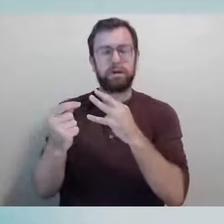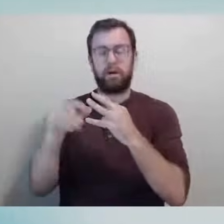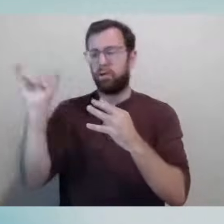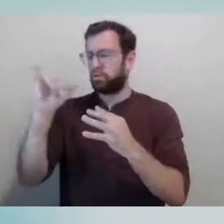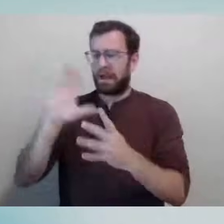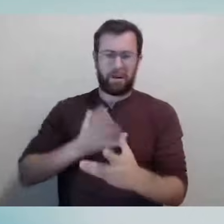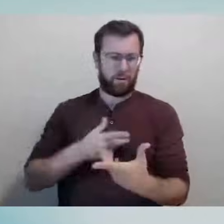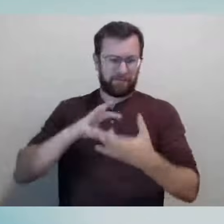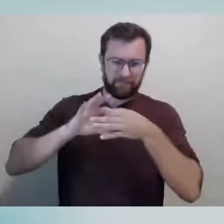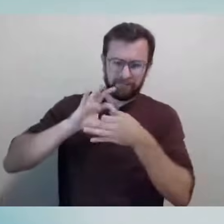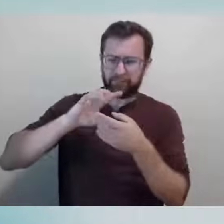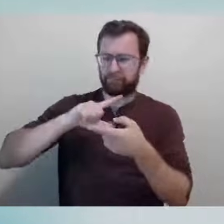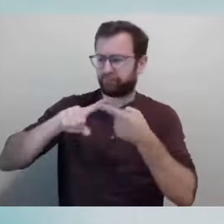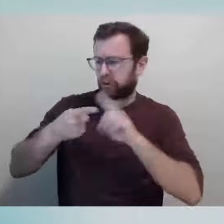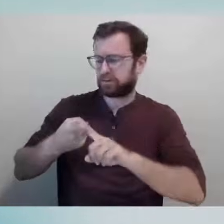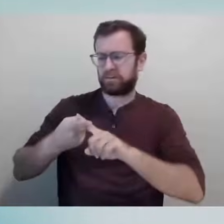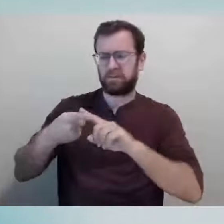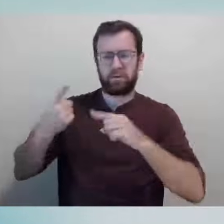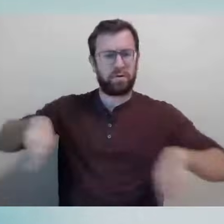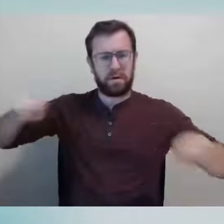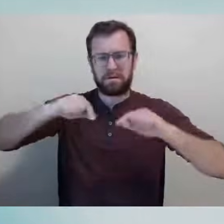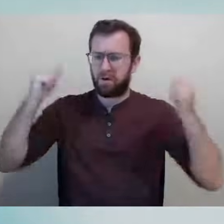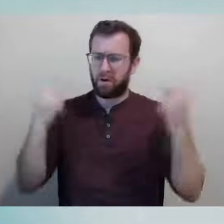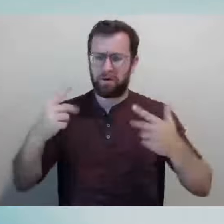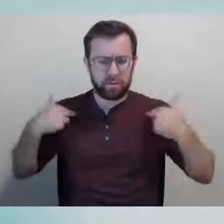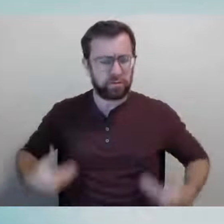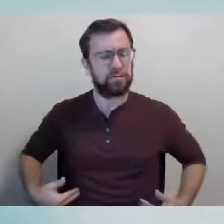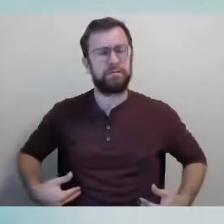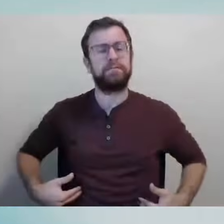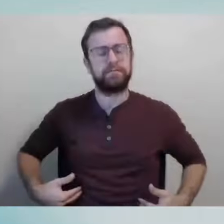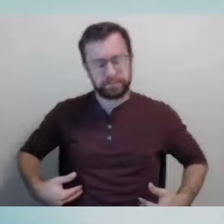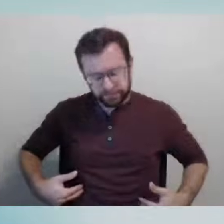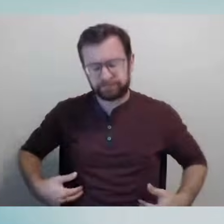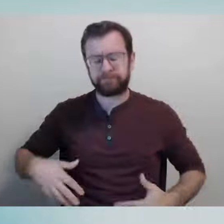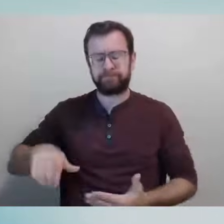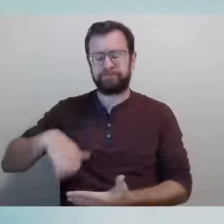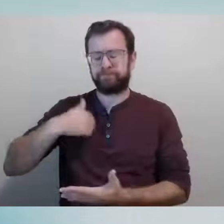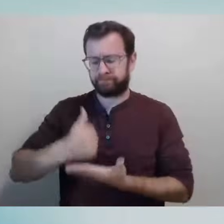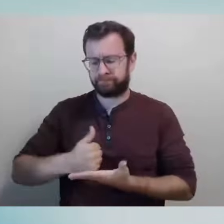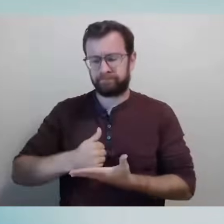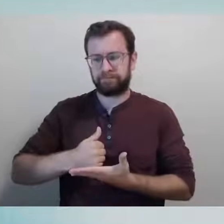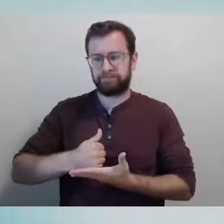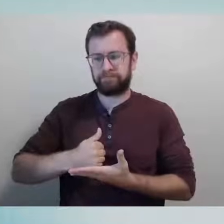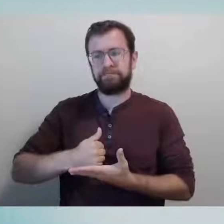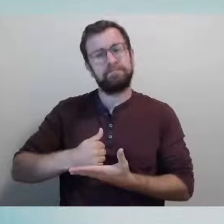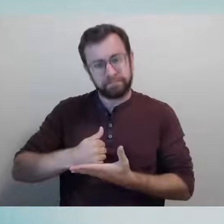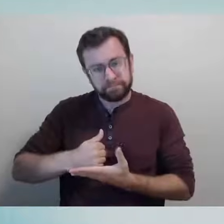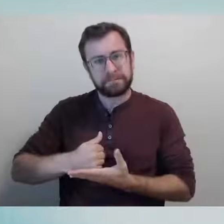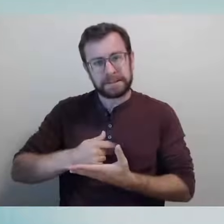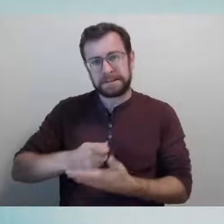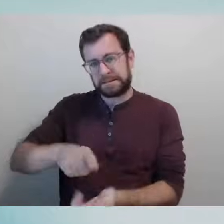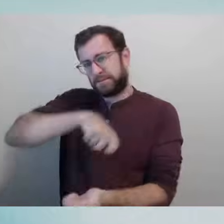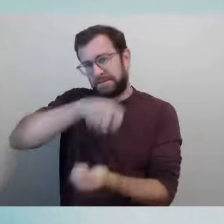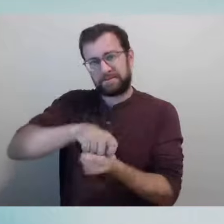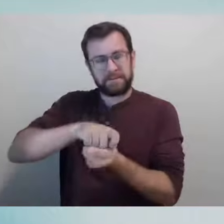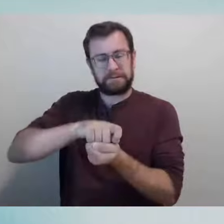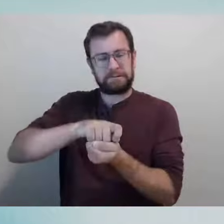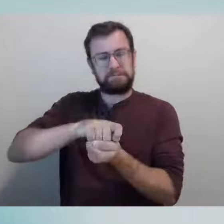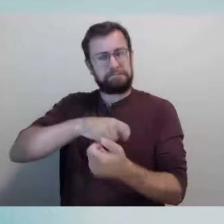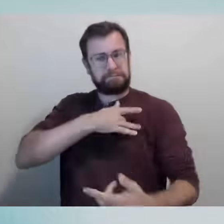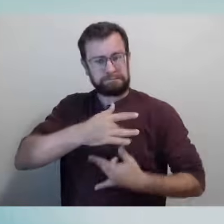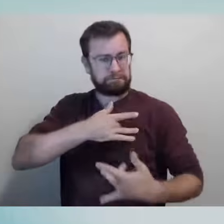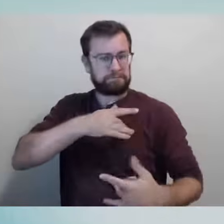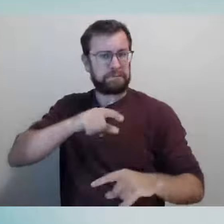humanity. Allahumma ameen. It is an especially concerning time for all of us, especially those of us that